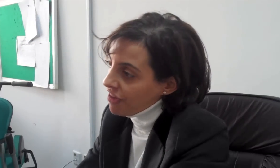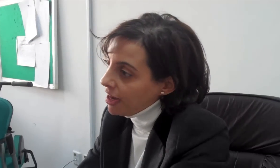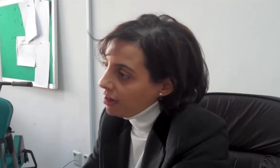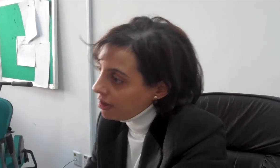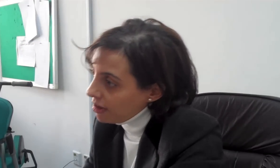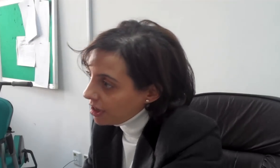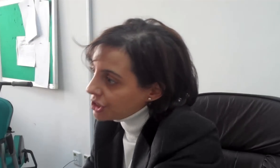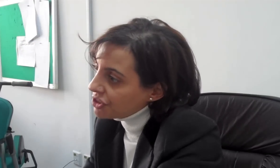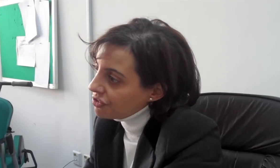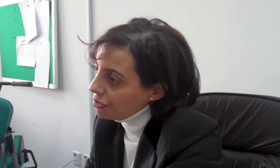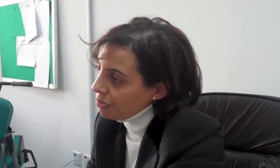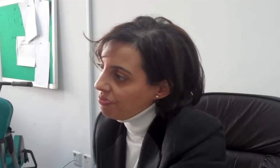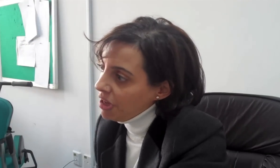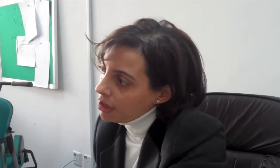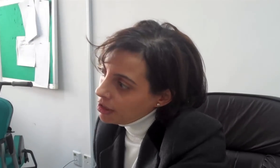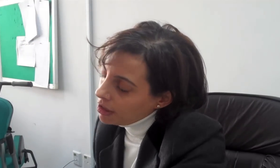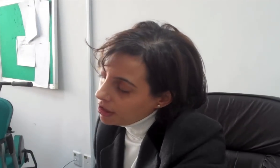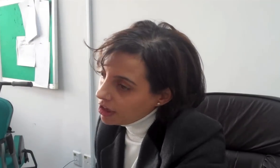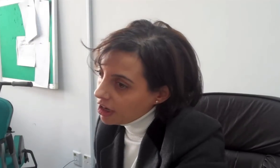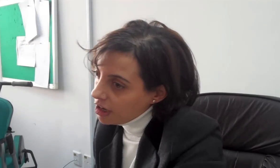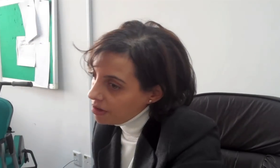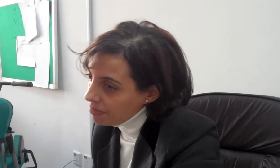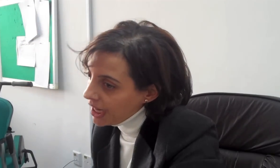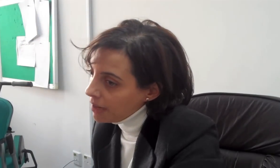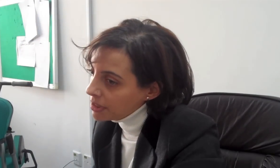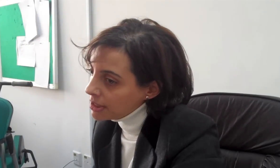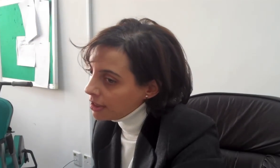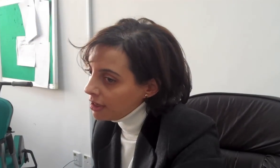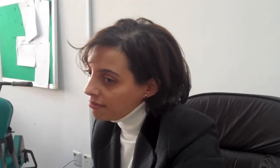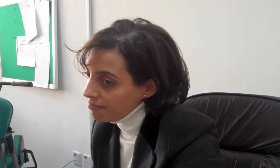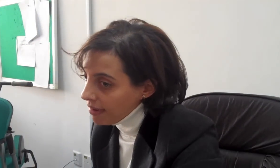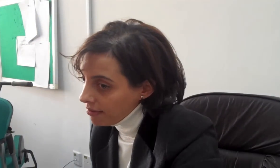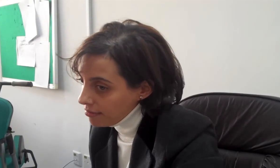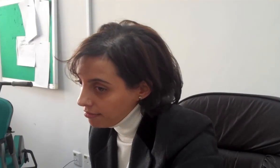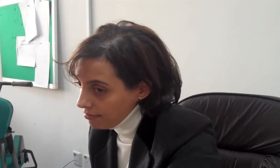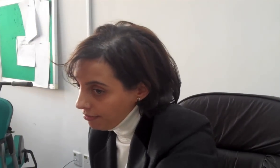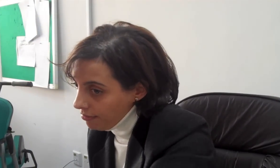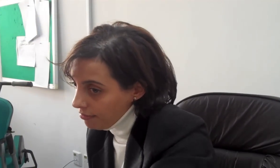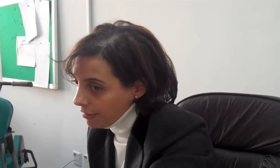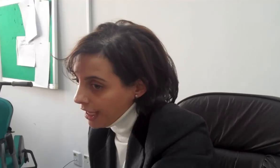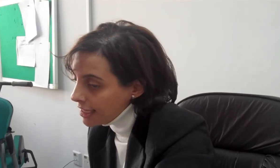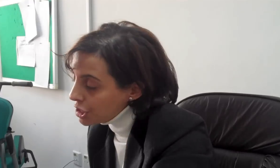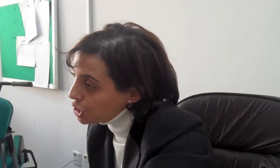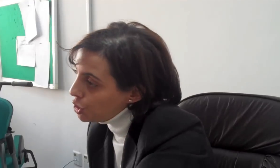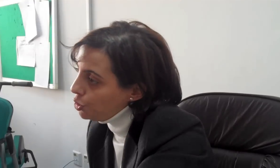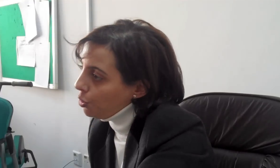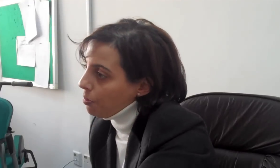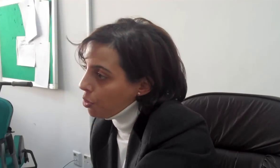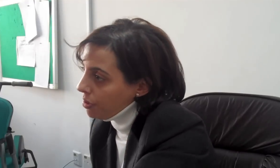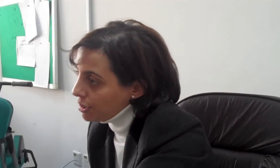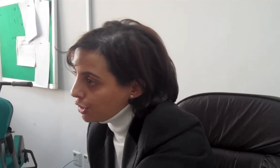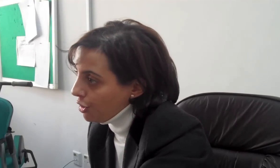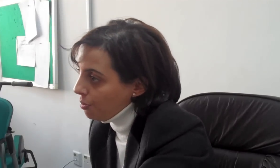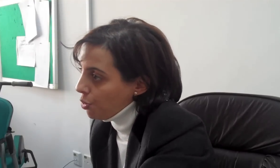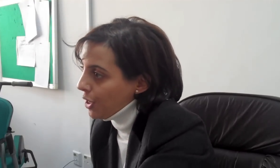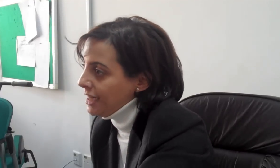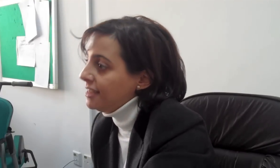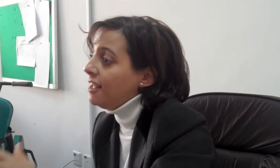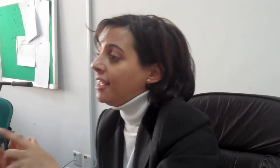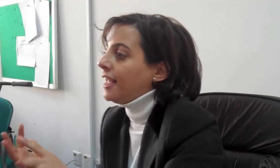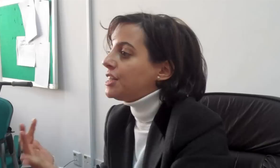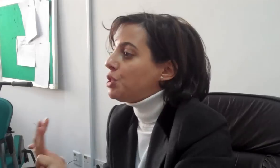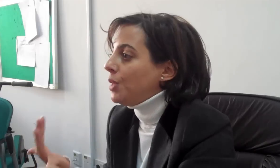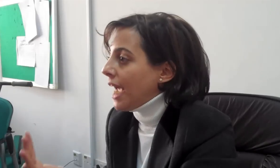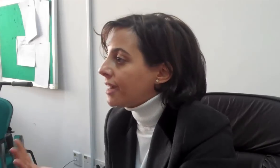you prevent us from being able to get to a certain